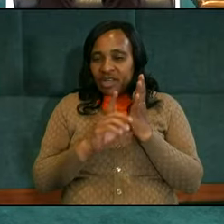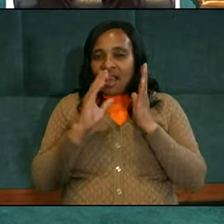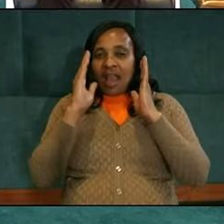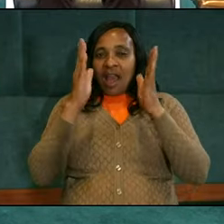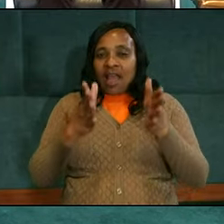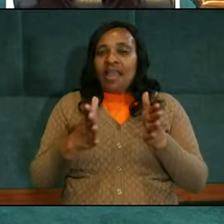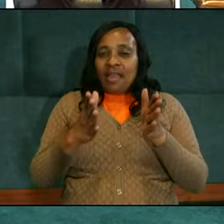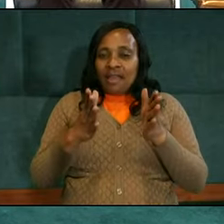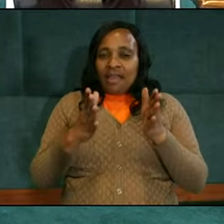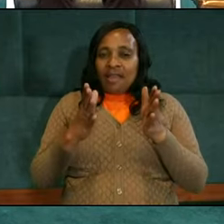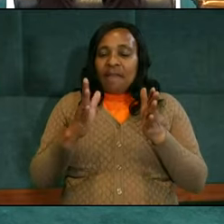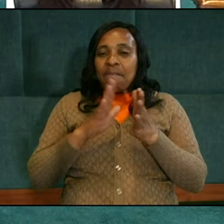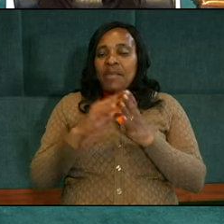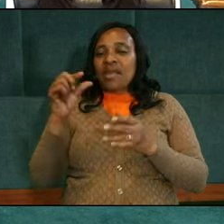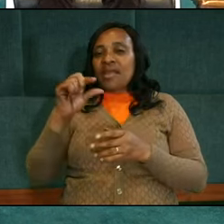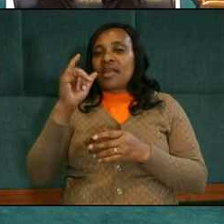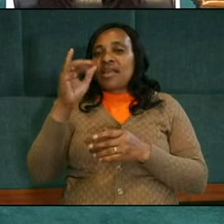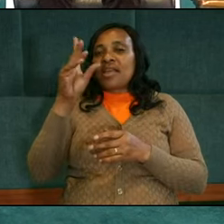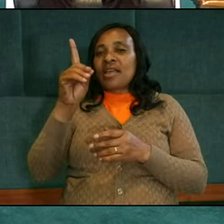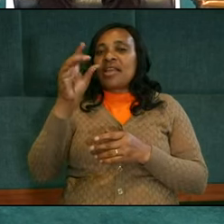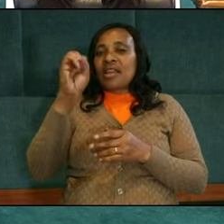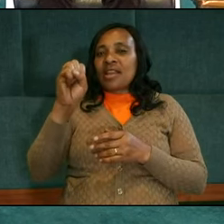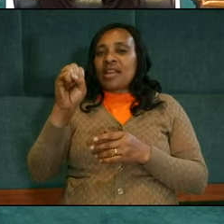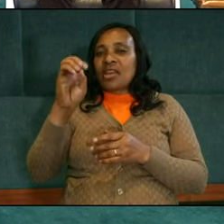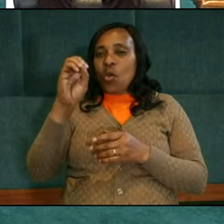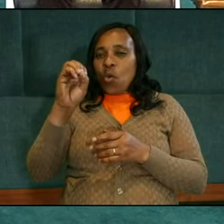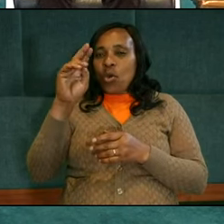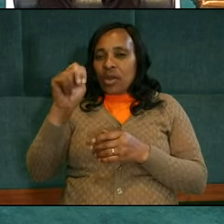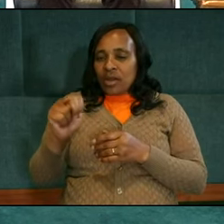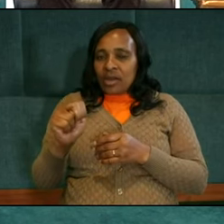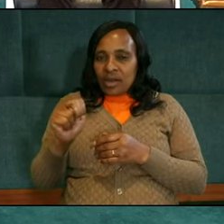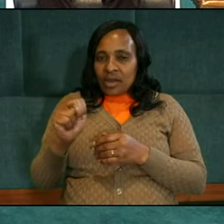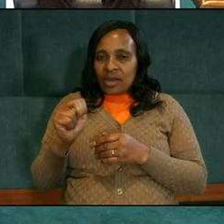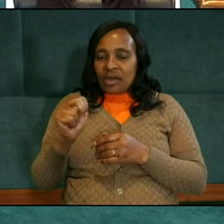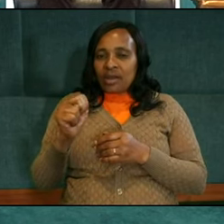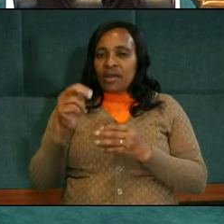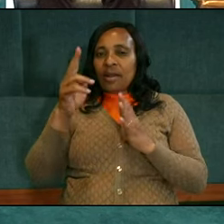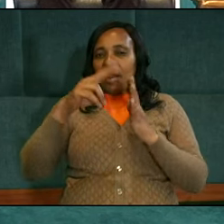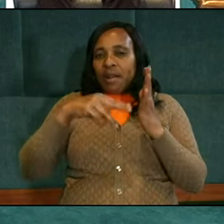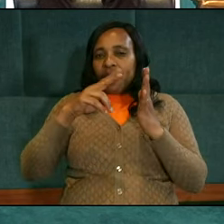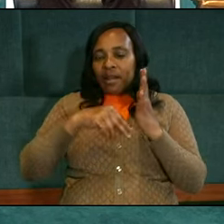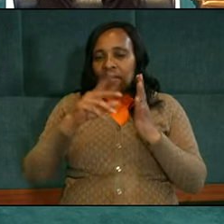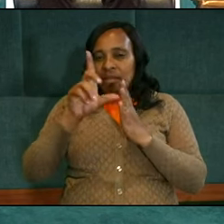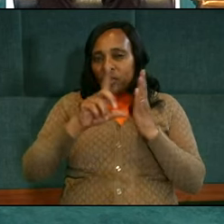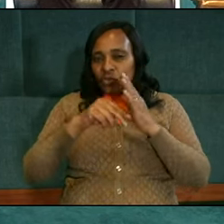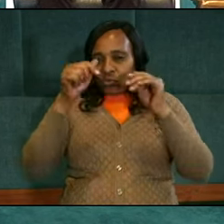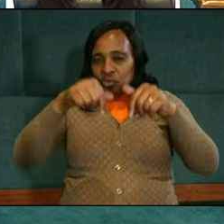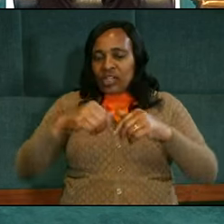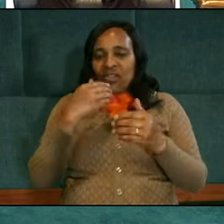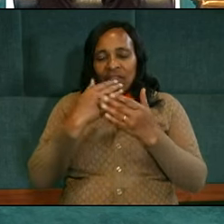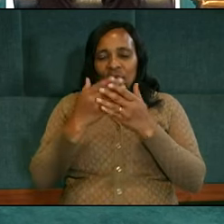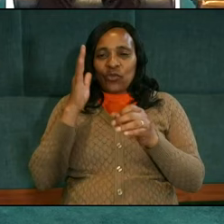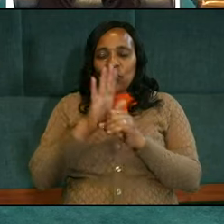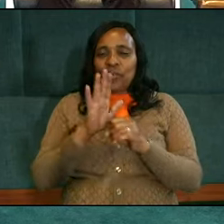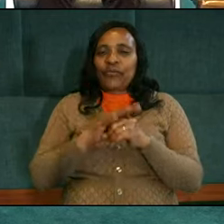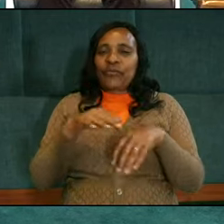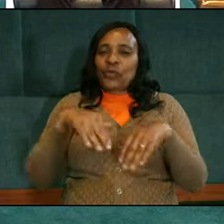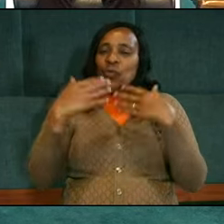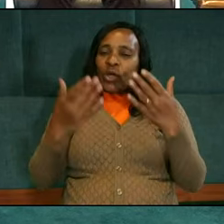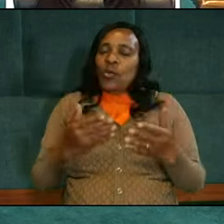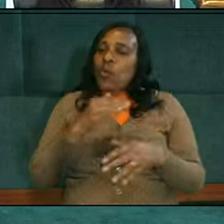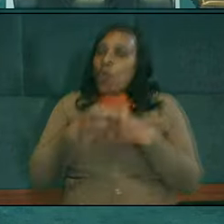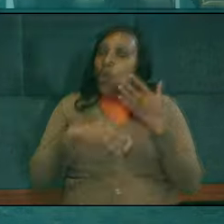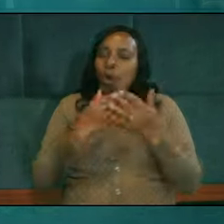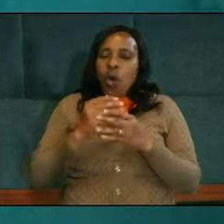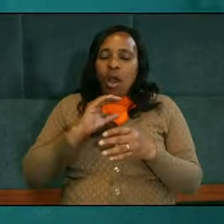Hey everyone, I'm Gideon, and it's a pleasure to study the lesson with you today. Okay, thank you very much. Welcome all